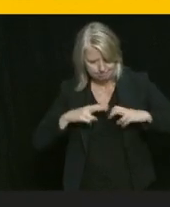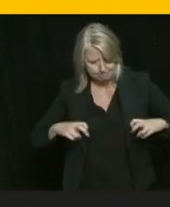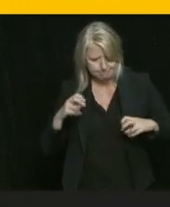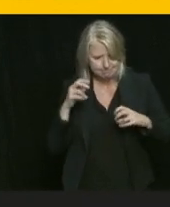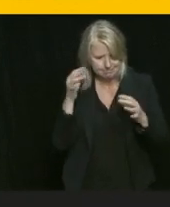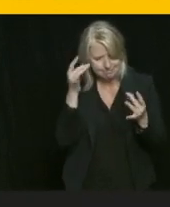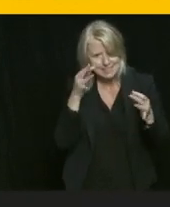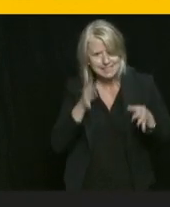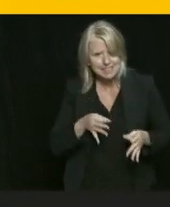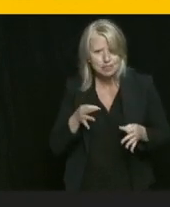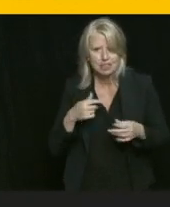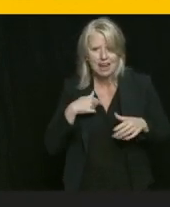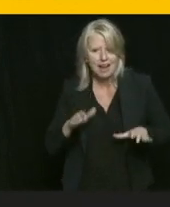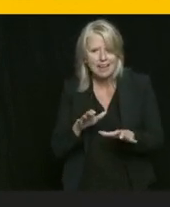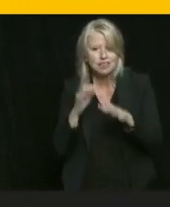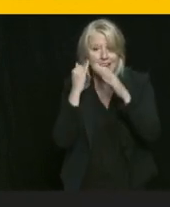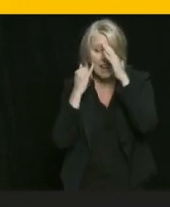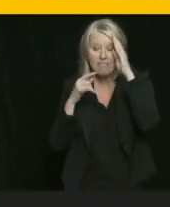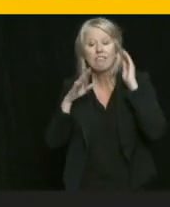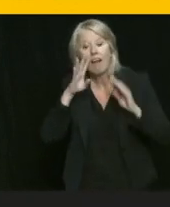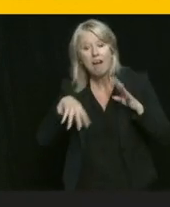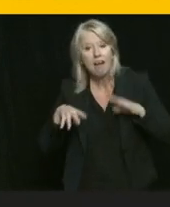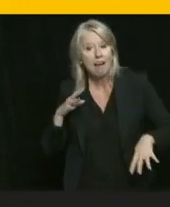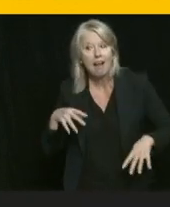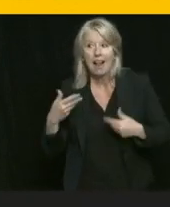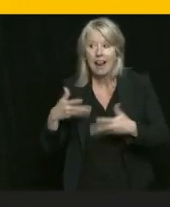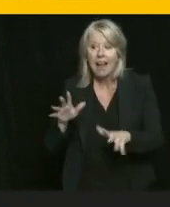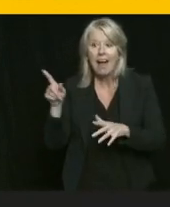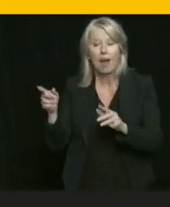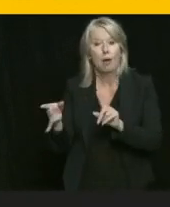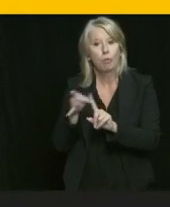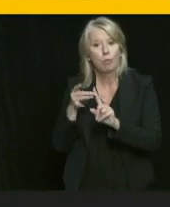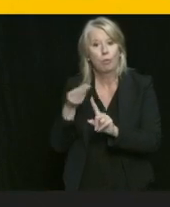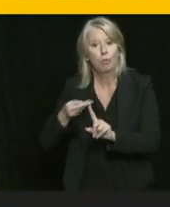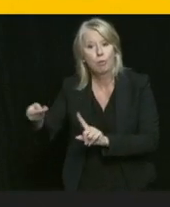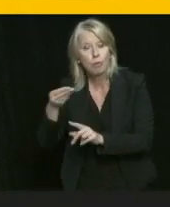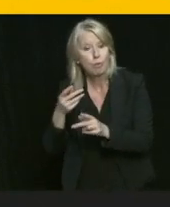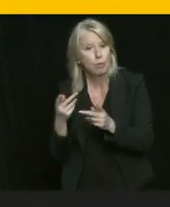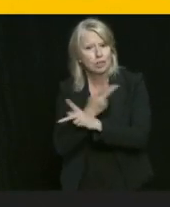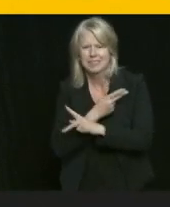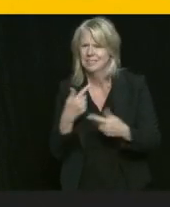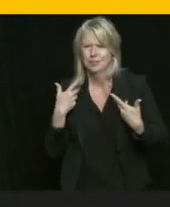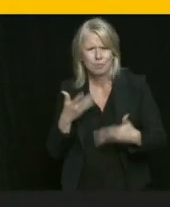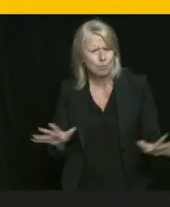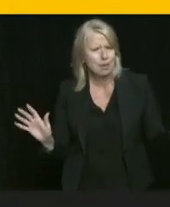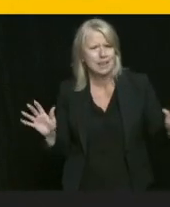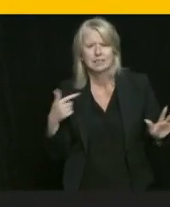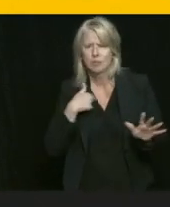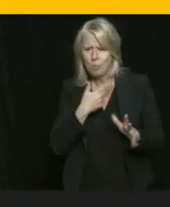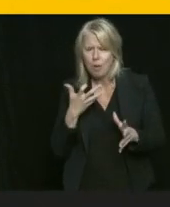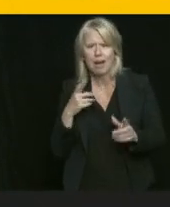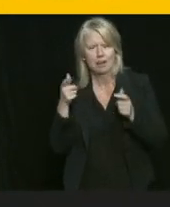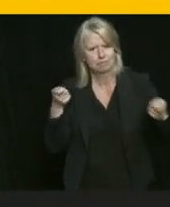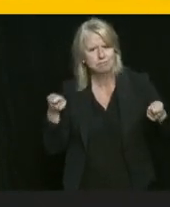Letting down our guard and letting this virus win is not an option. Let's bring COVID-19 down together.